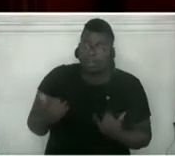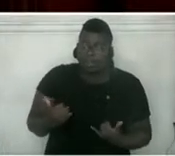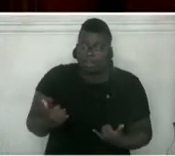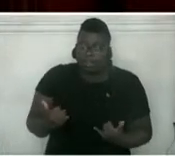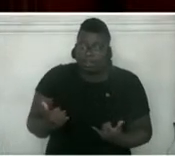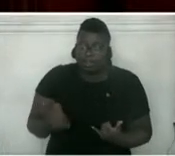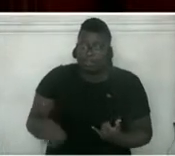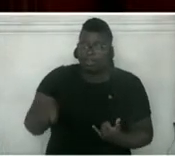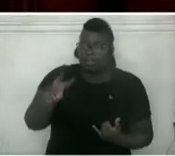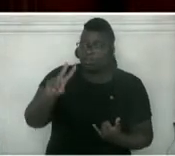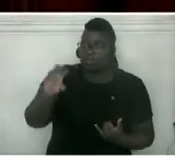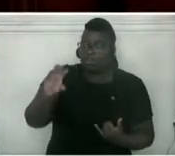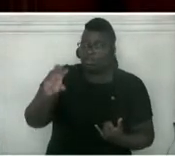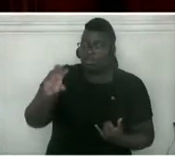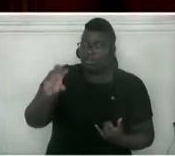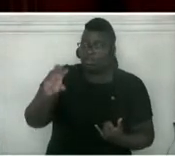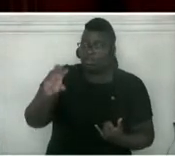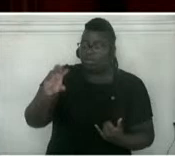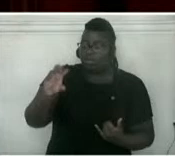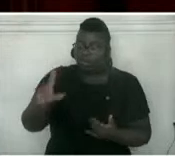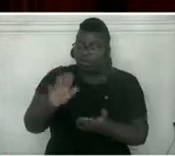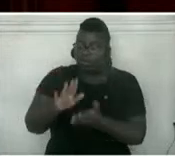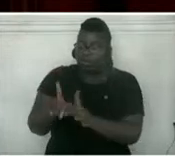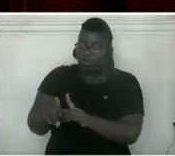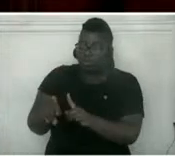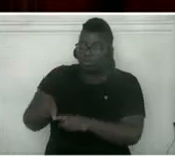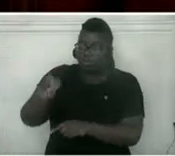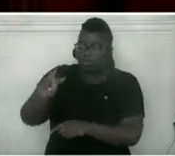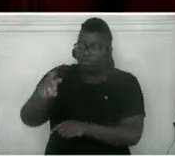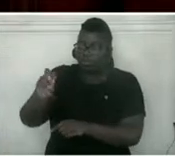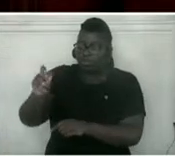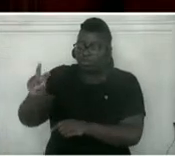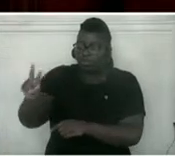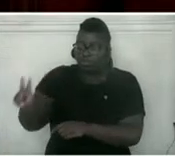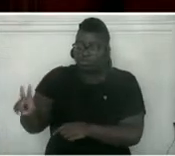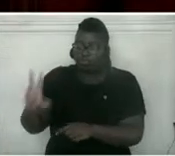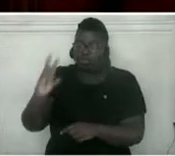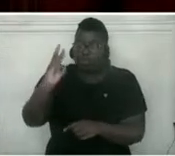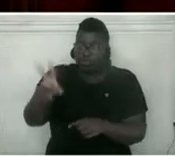in 2021 and 2022, we will support